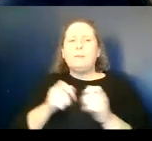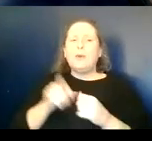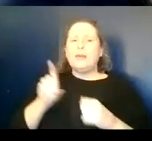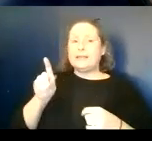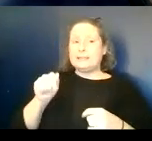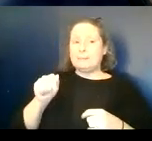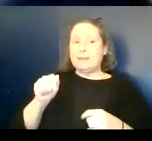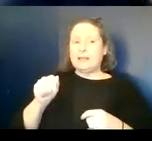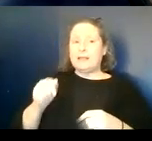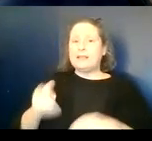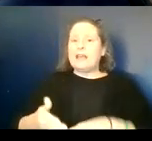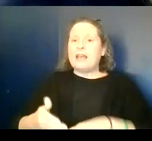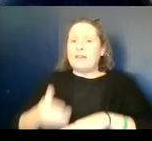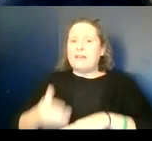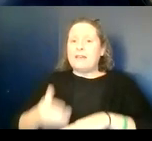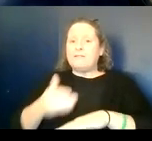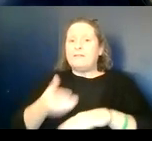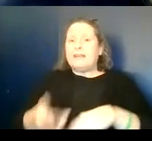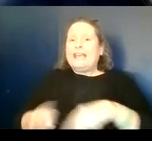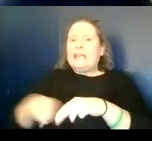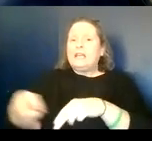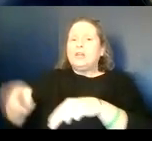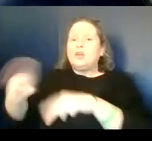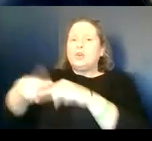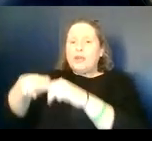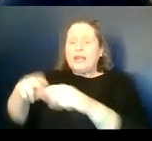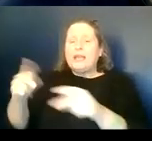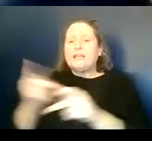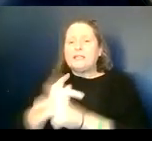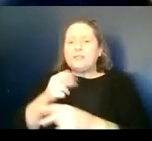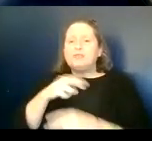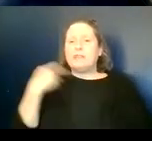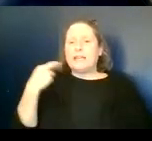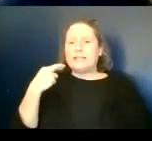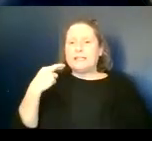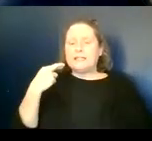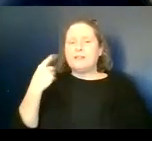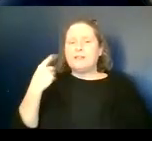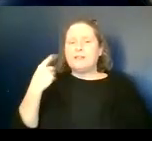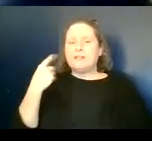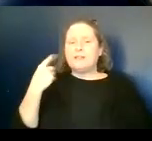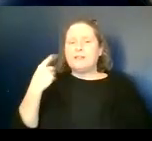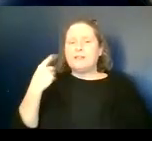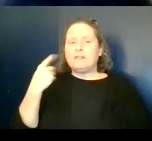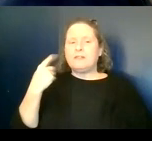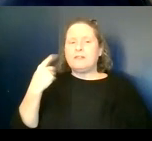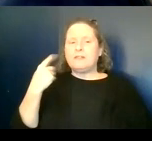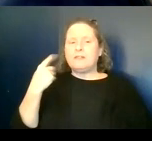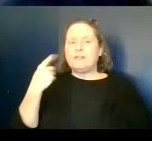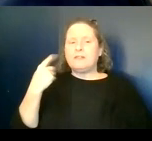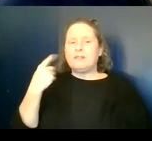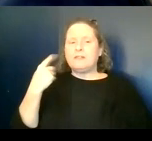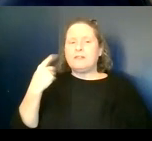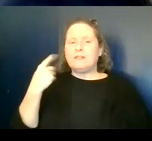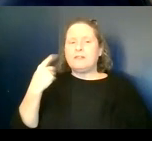increased risk of victimization. TJ touched on a lot of these points. Being reliant on support services for things that you